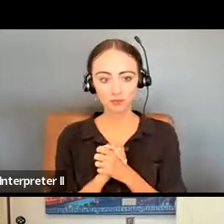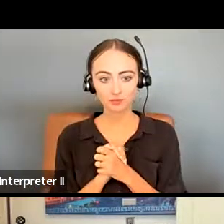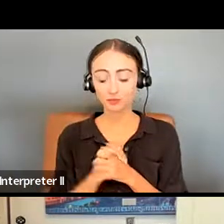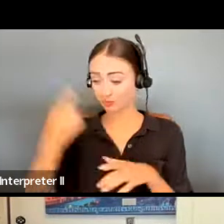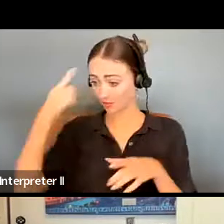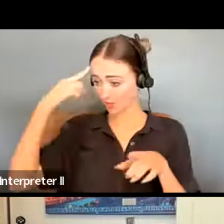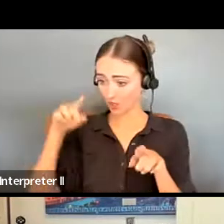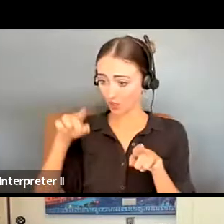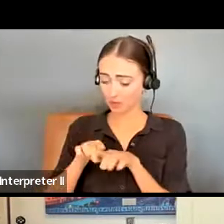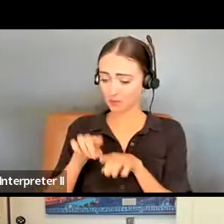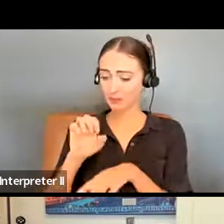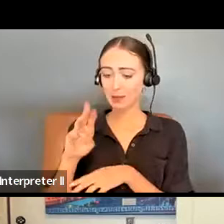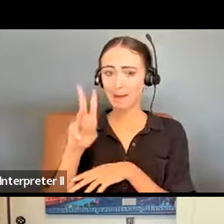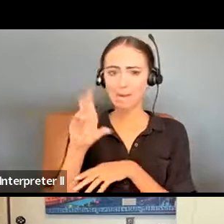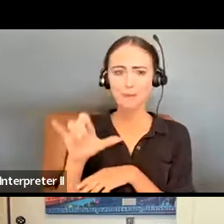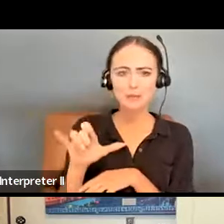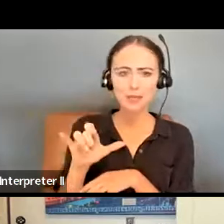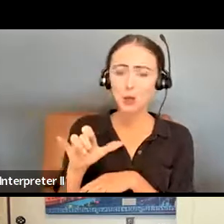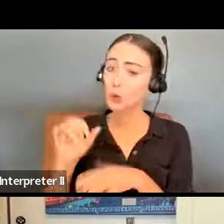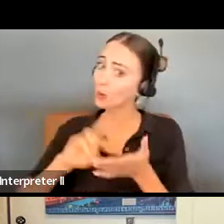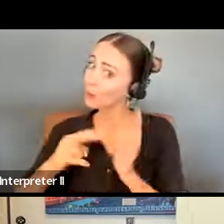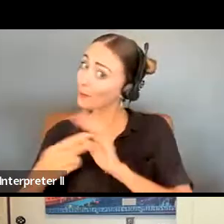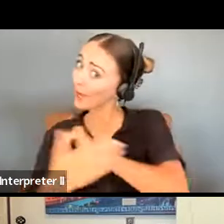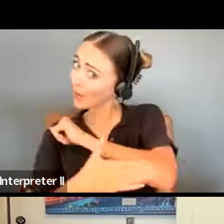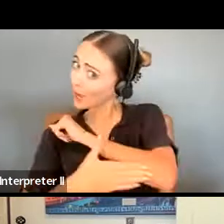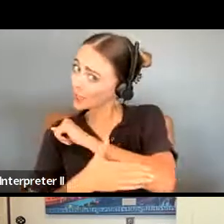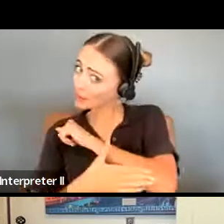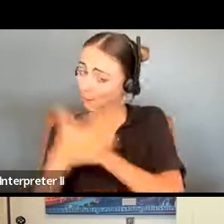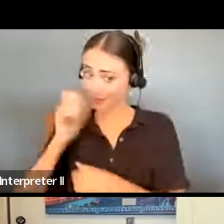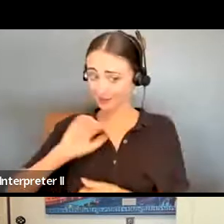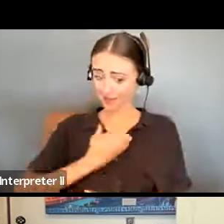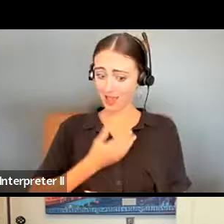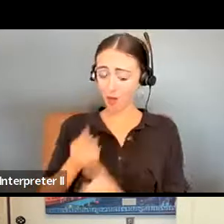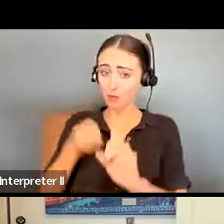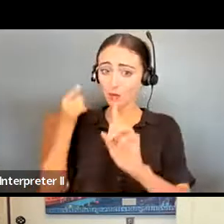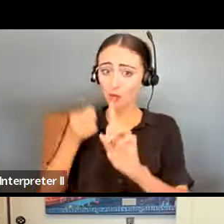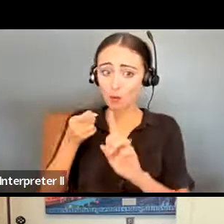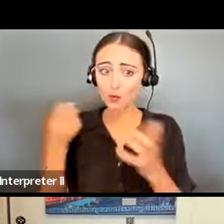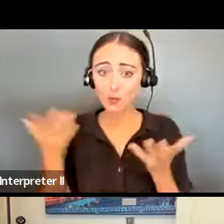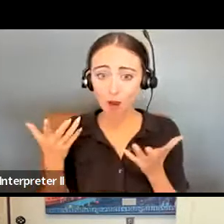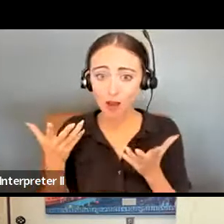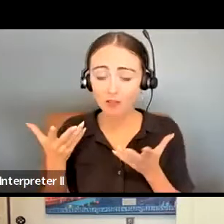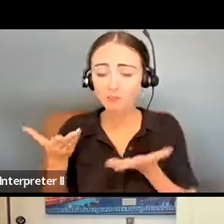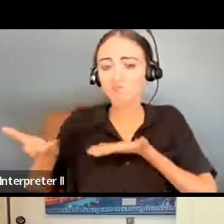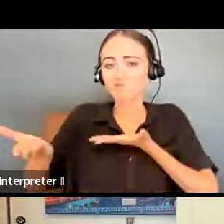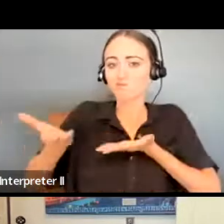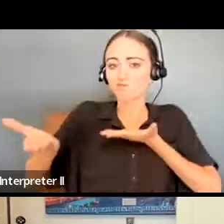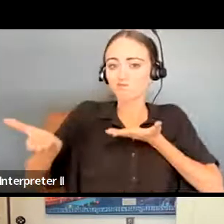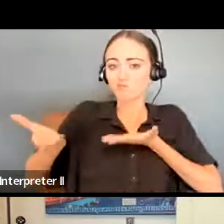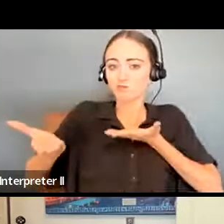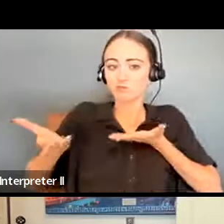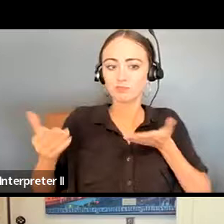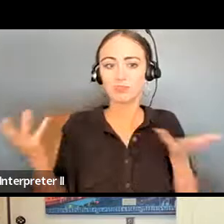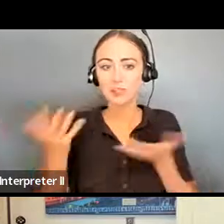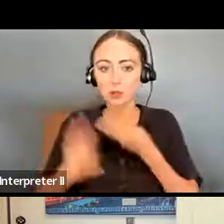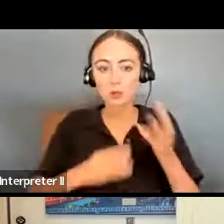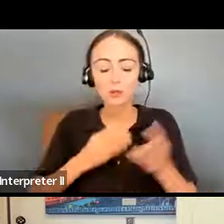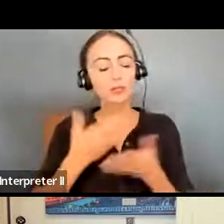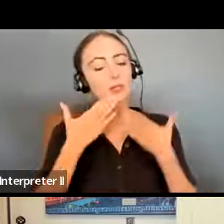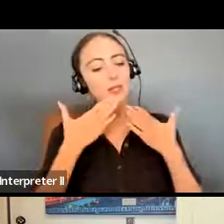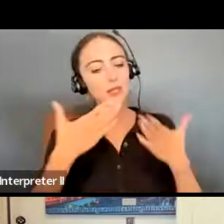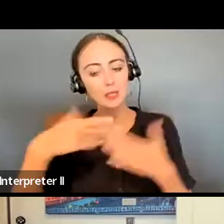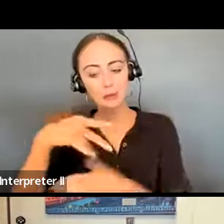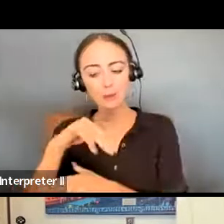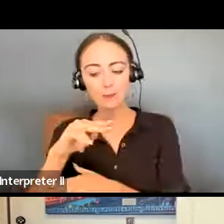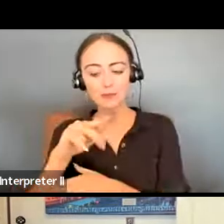Agreement between embassies or agreement between countries? Because our purpose is to further diplomacy in the world. Thank you,